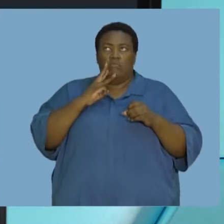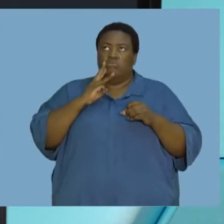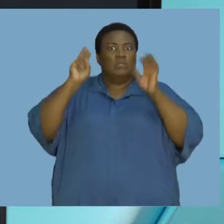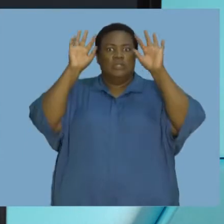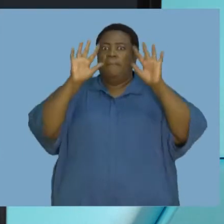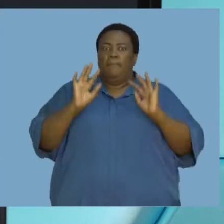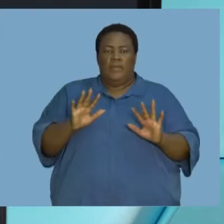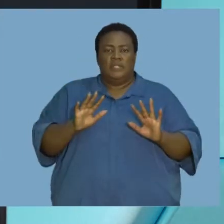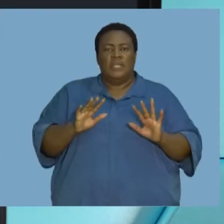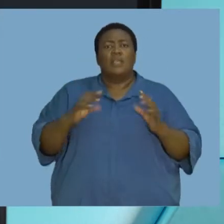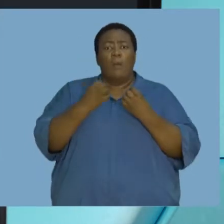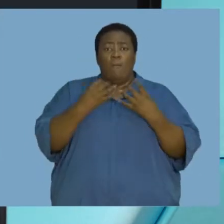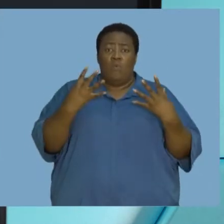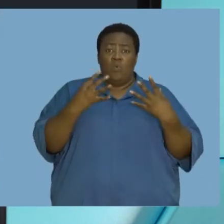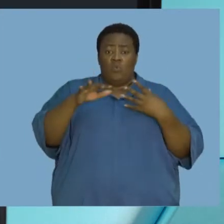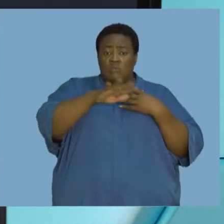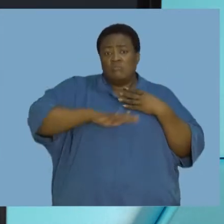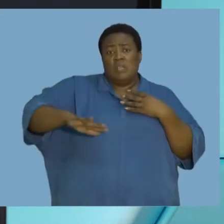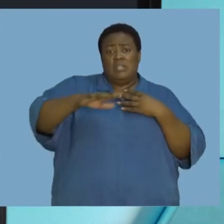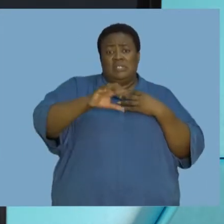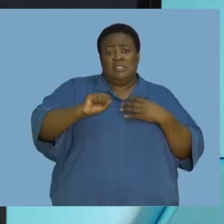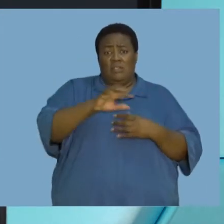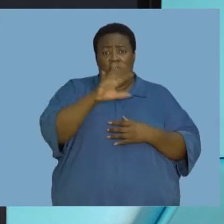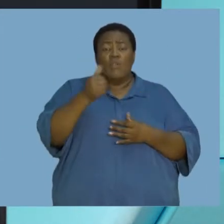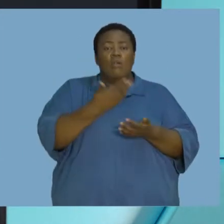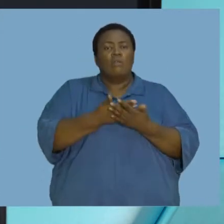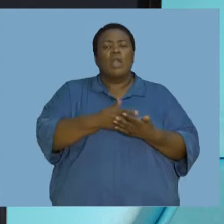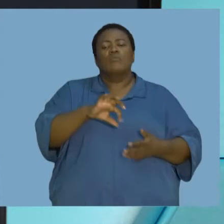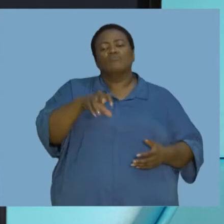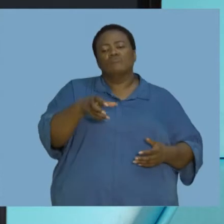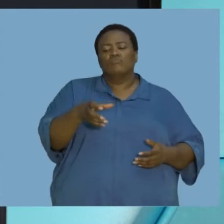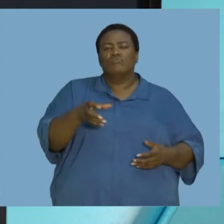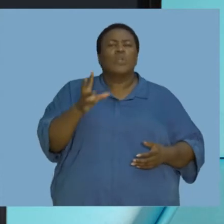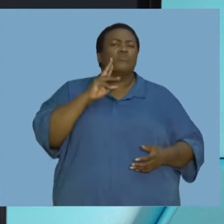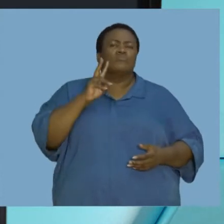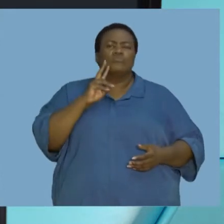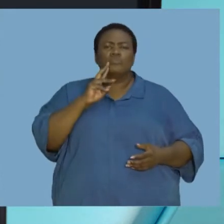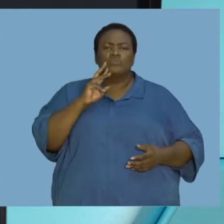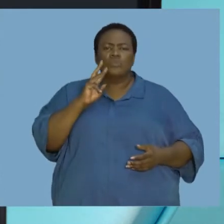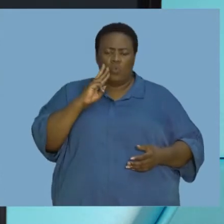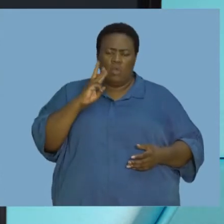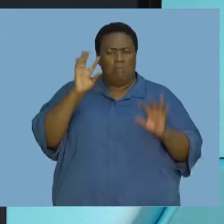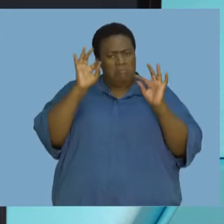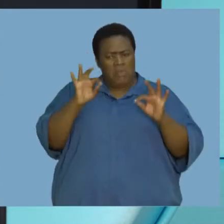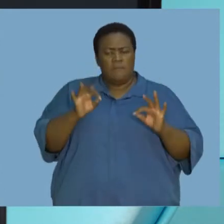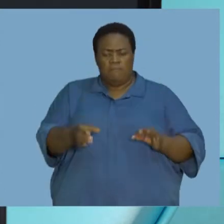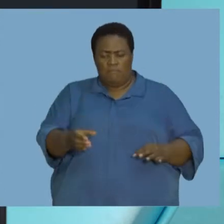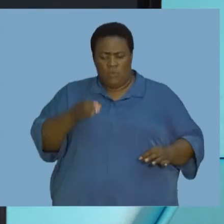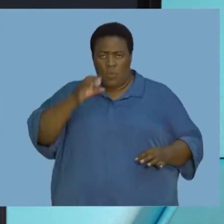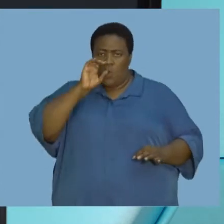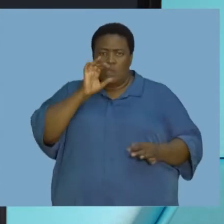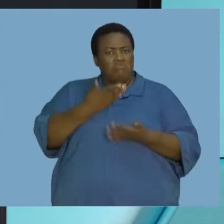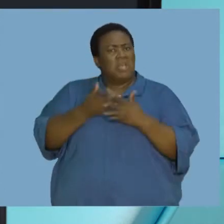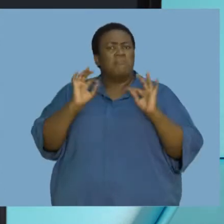that in most parts of South Africa, we're able to open a tap and drink consumable, potable water from that